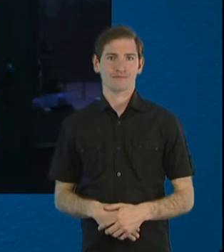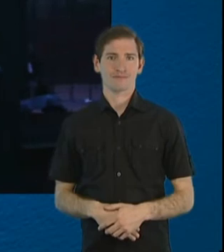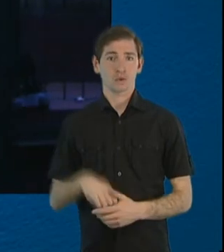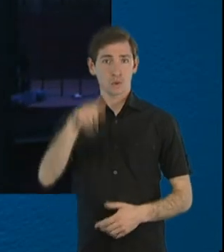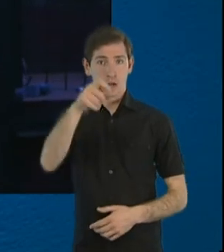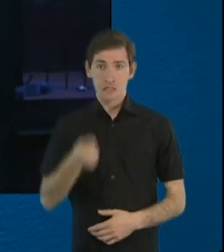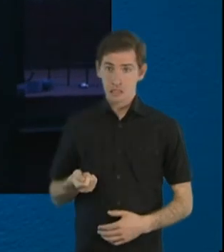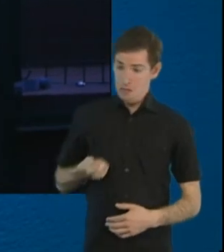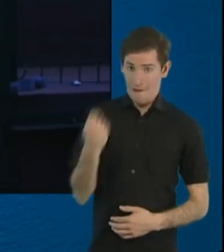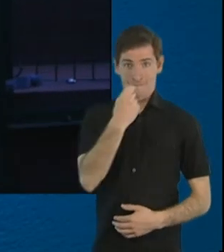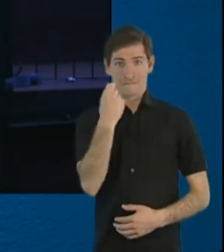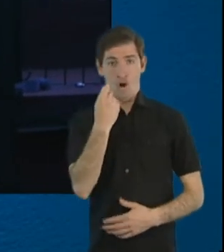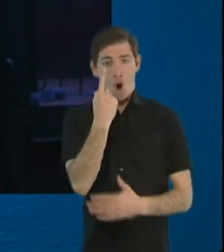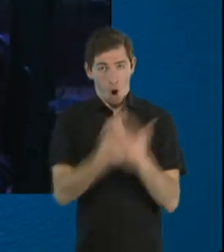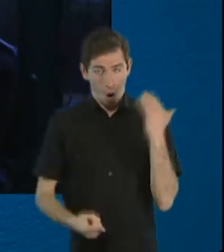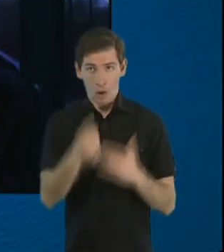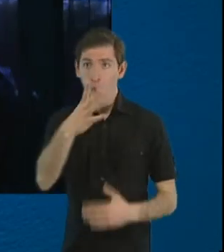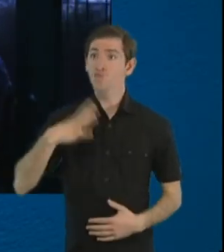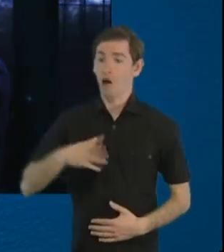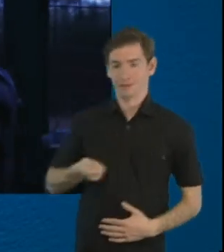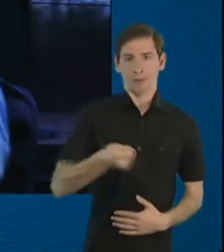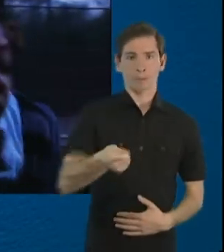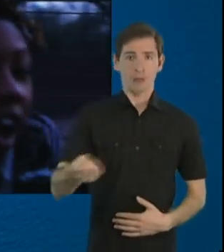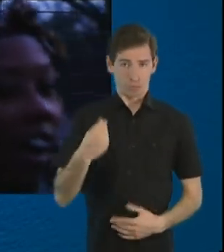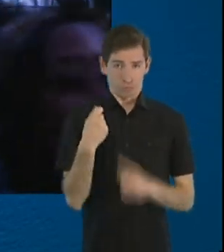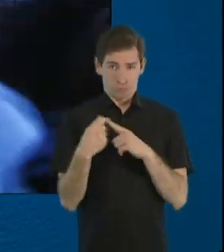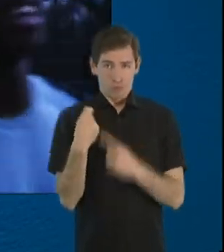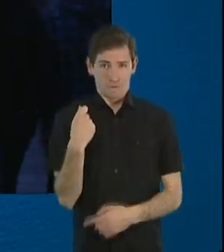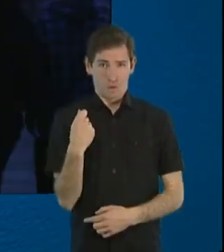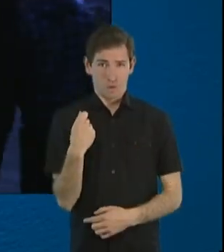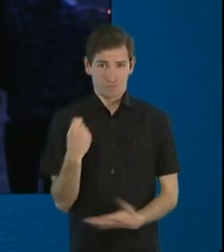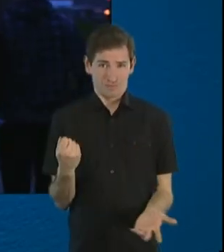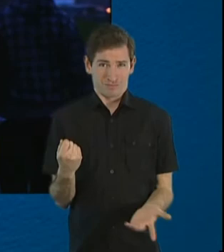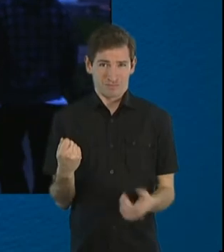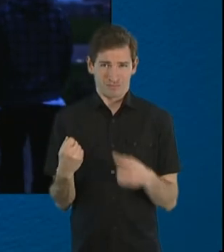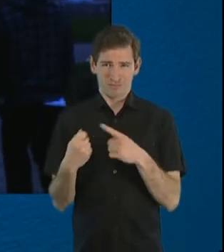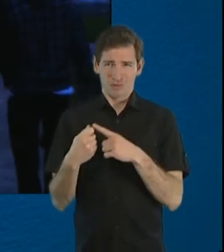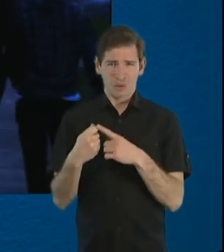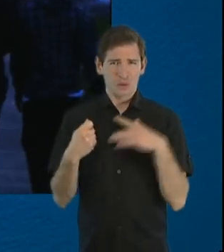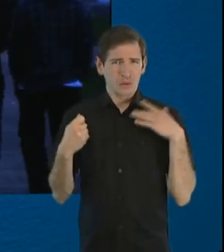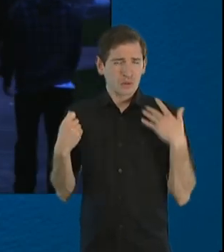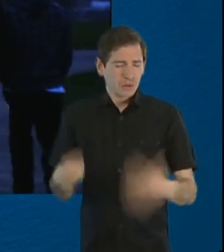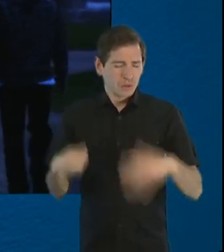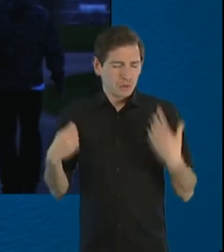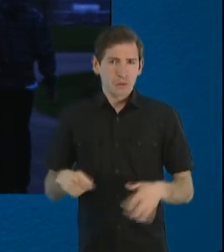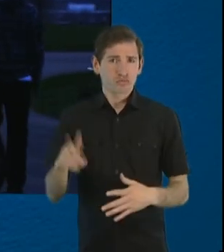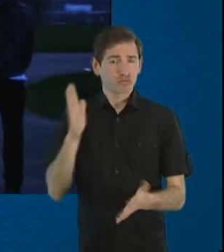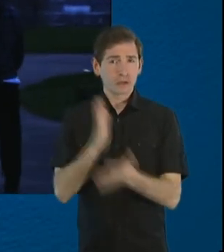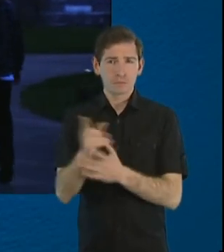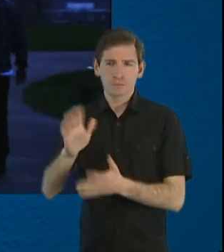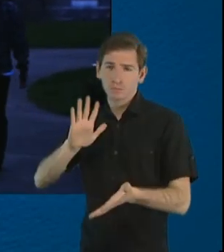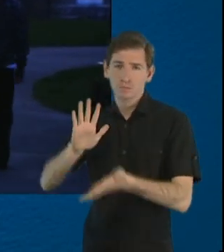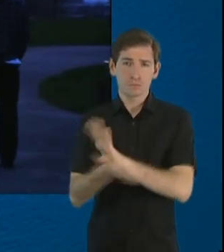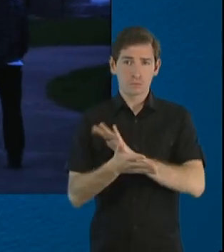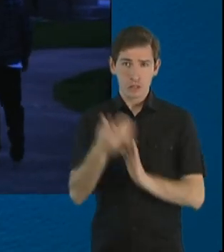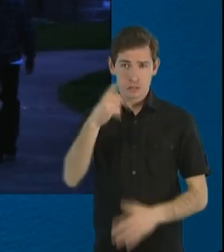You only carry a knife if you've got the intention of using it. Because that got that much of a messed up mind to actually